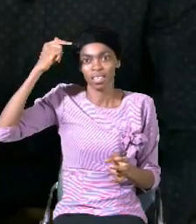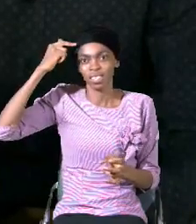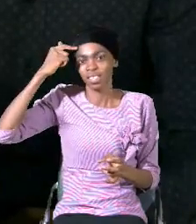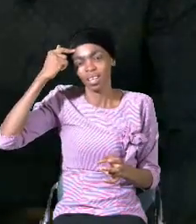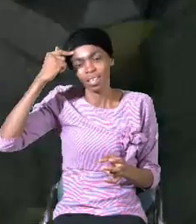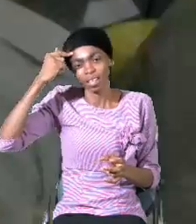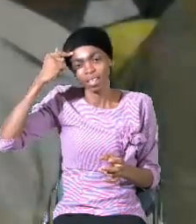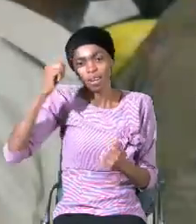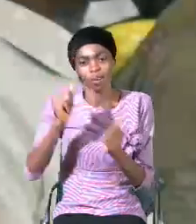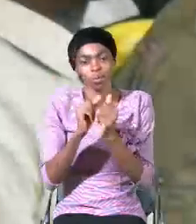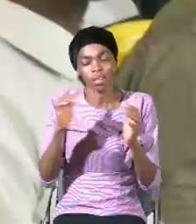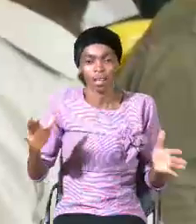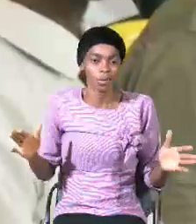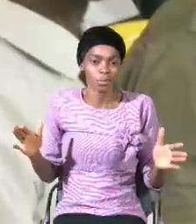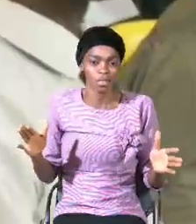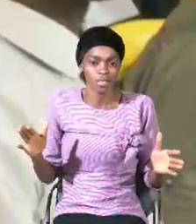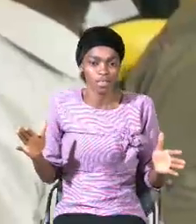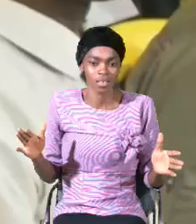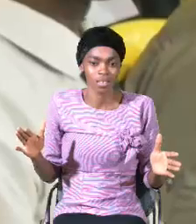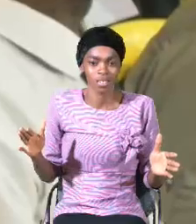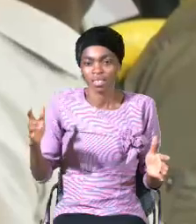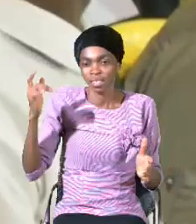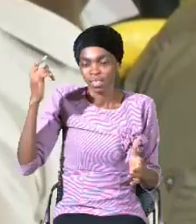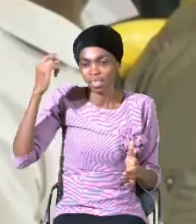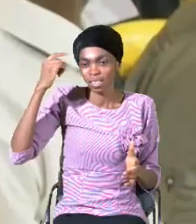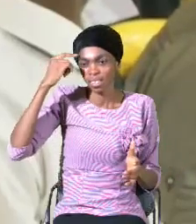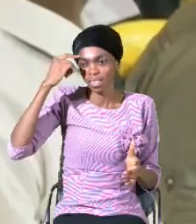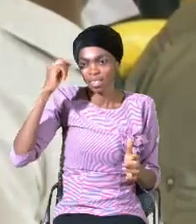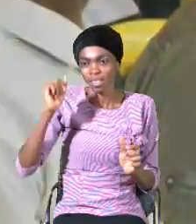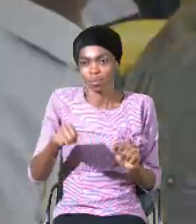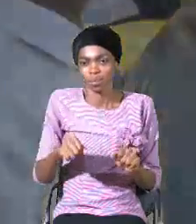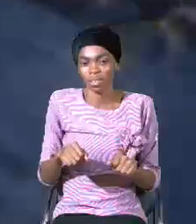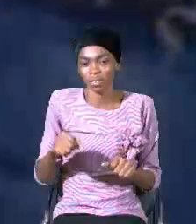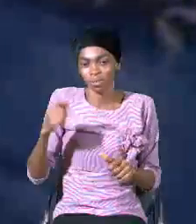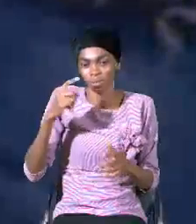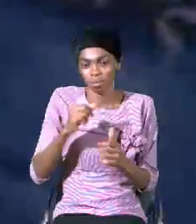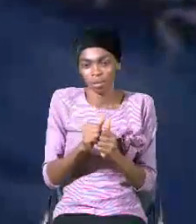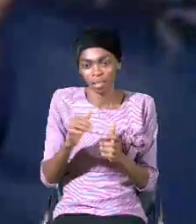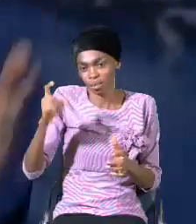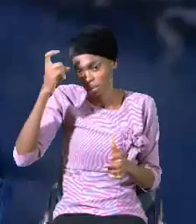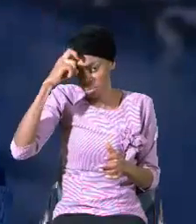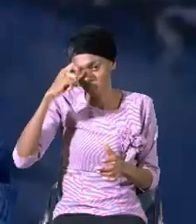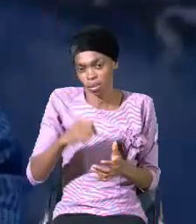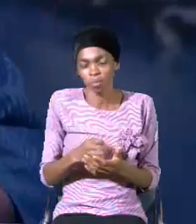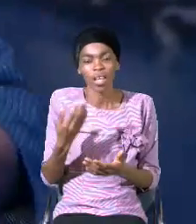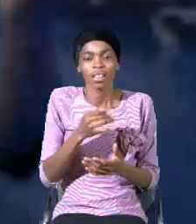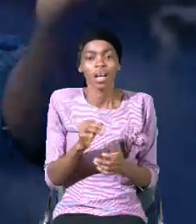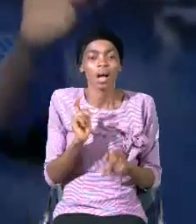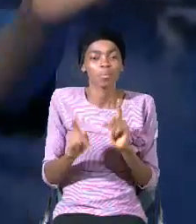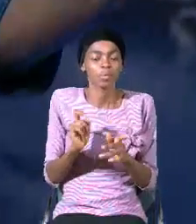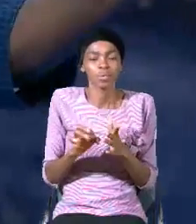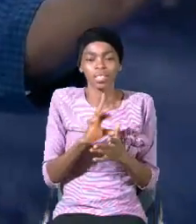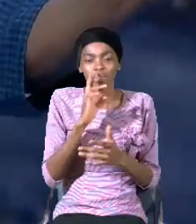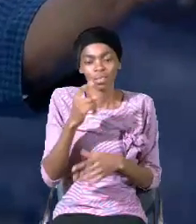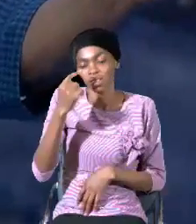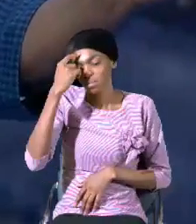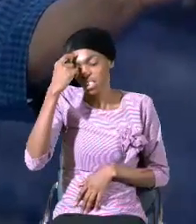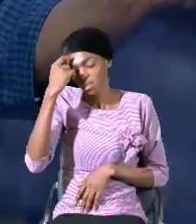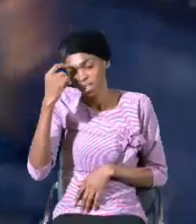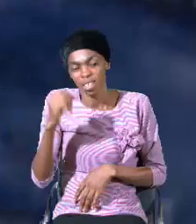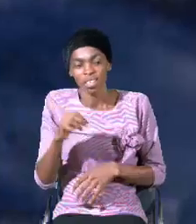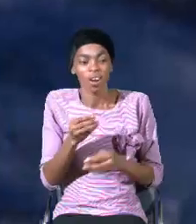the life of, you know, they eat and they drink and they have pleasure and they rub flesh with flesh, and you know, that's all